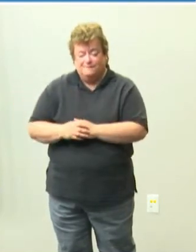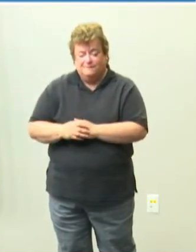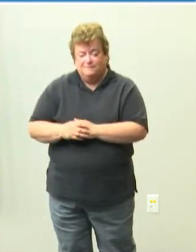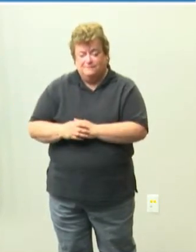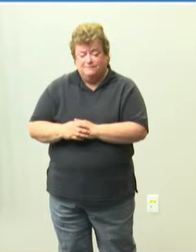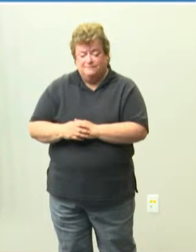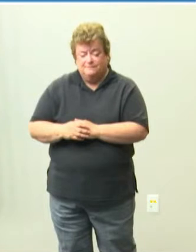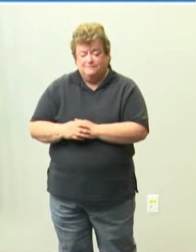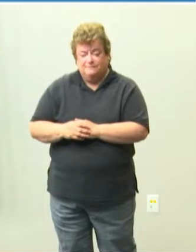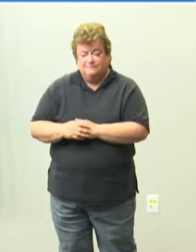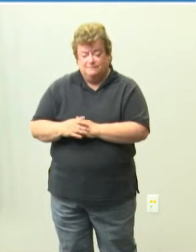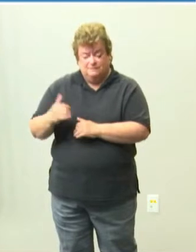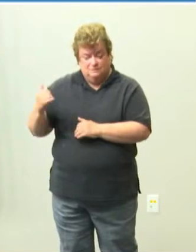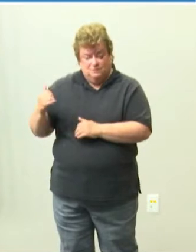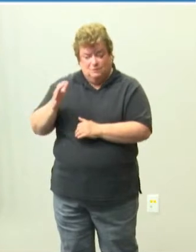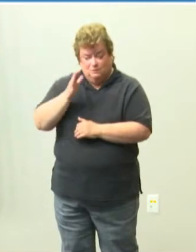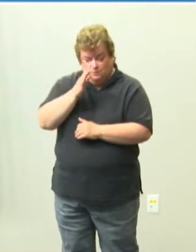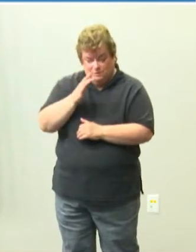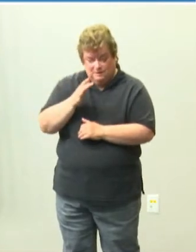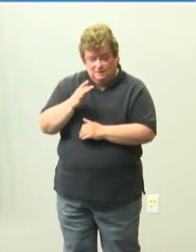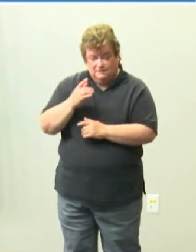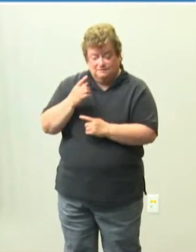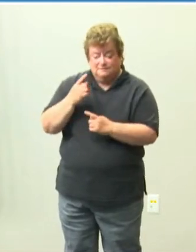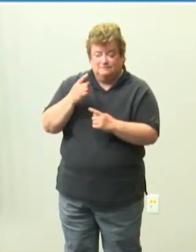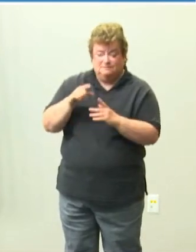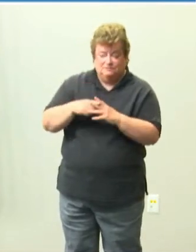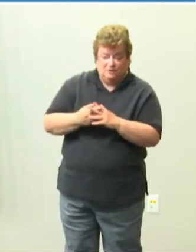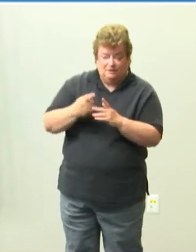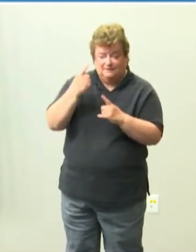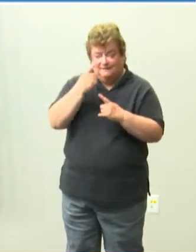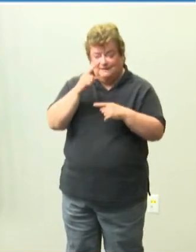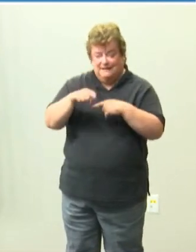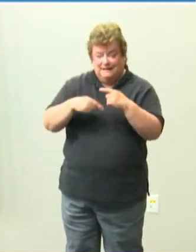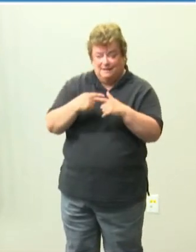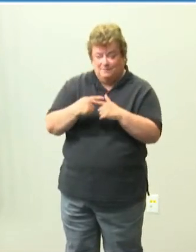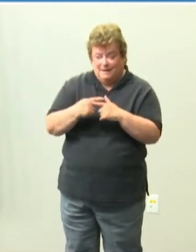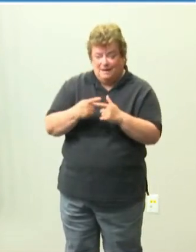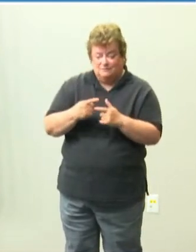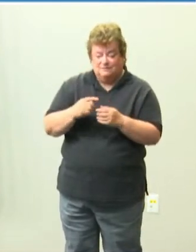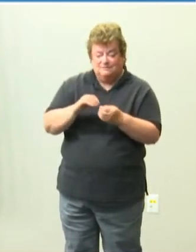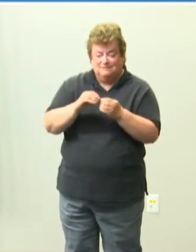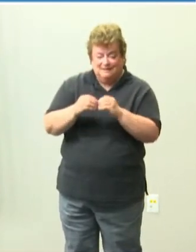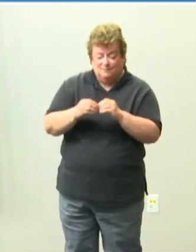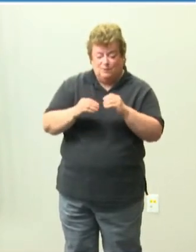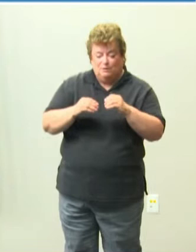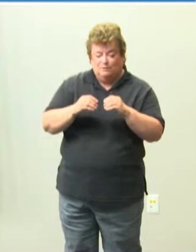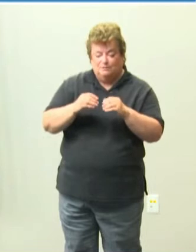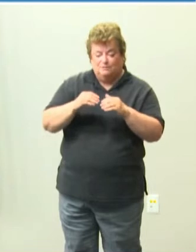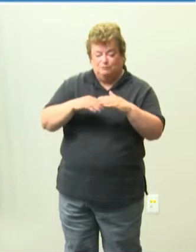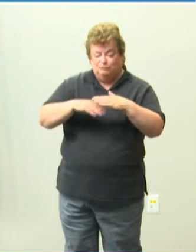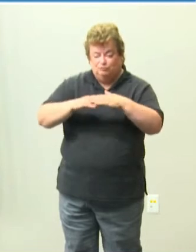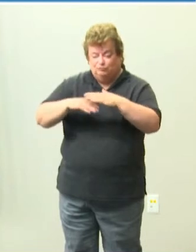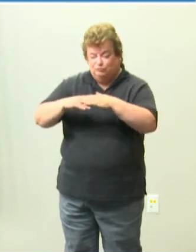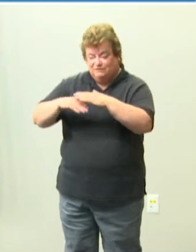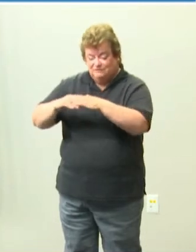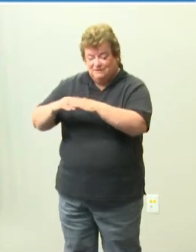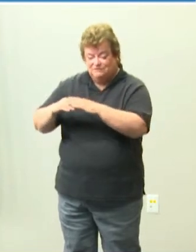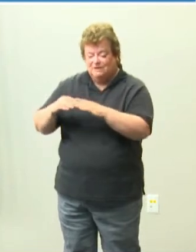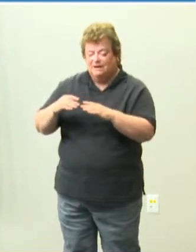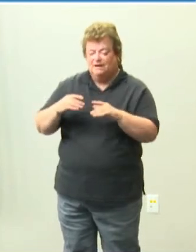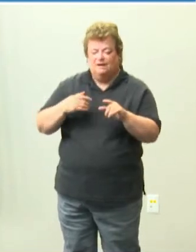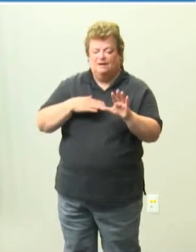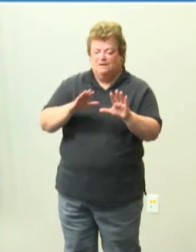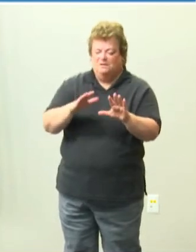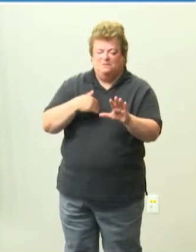are you considering things like capacity restrictions that we had before? We haven't had any discussion about